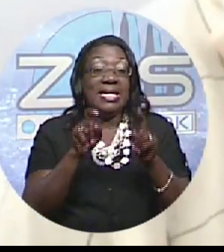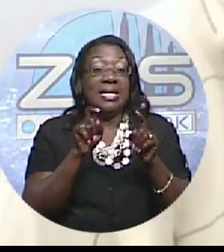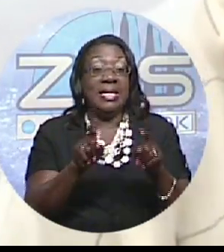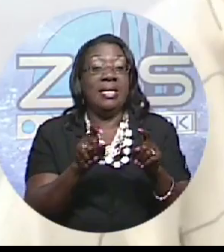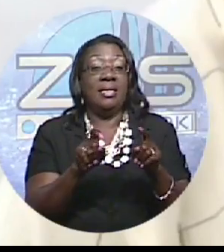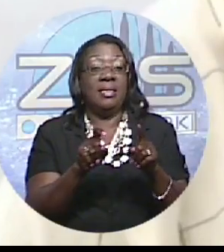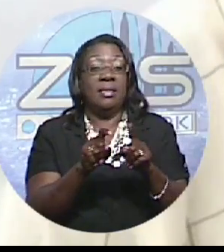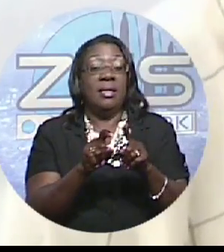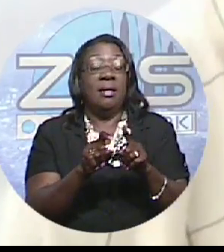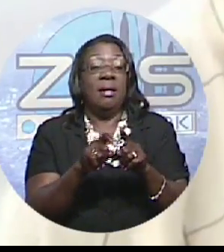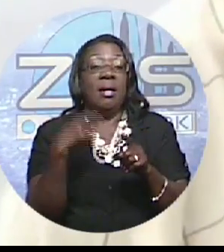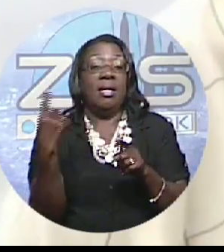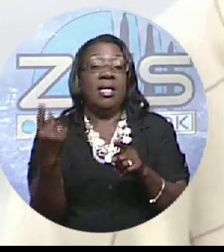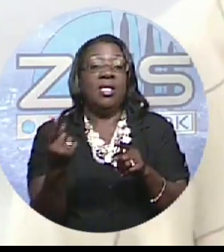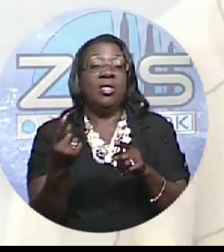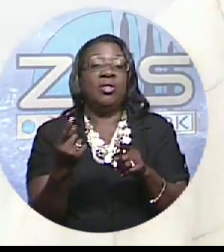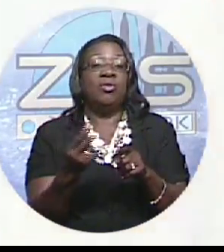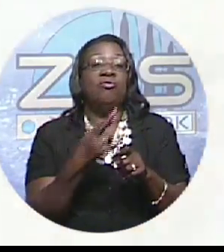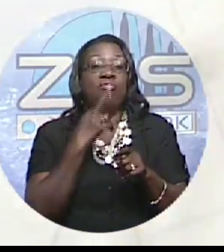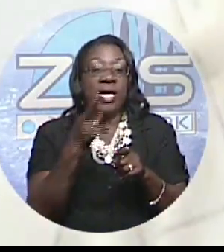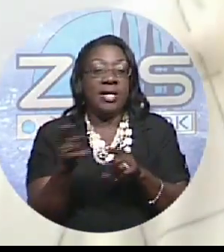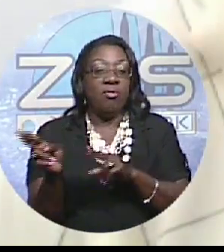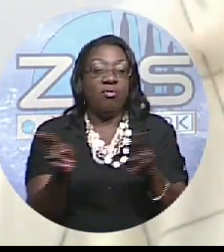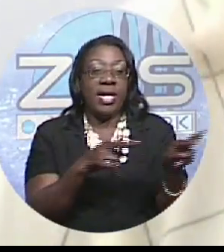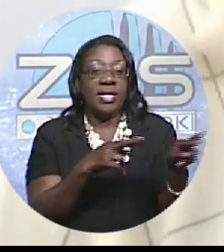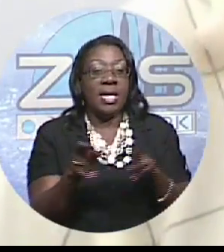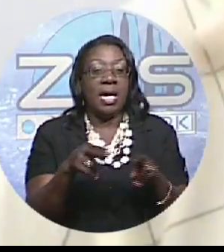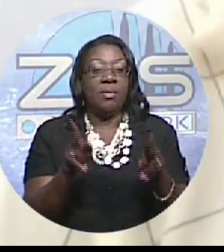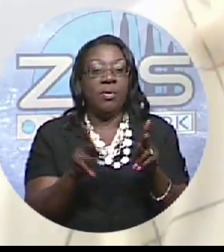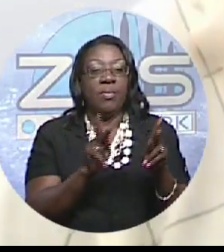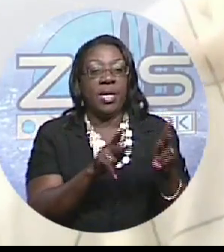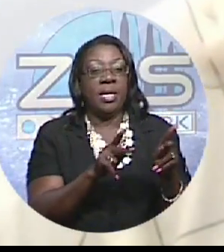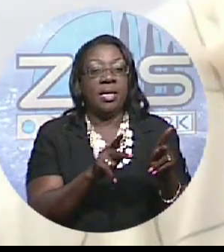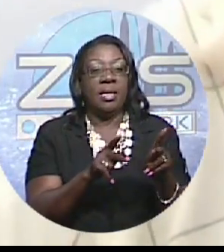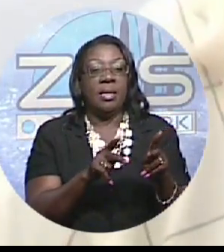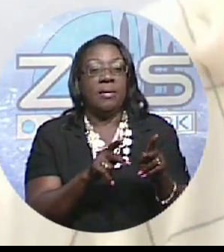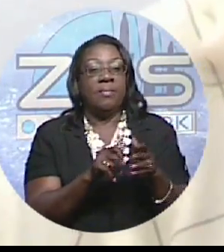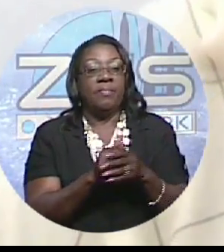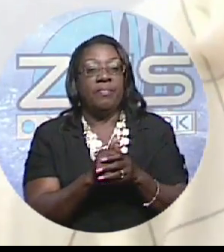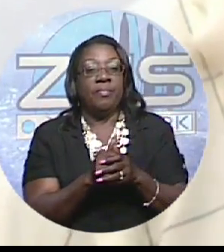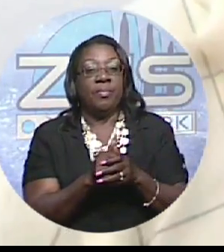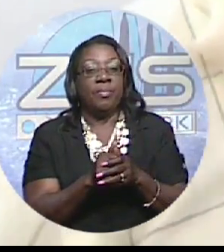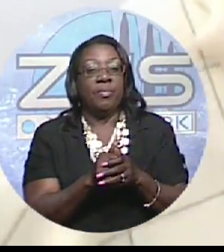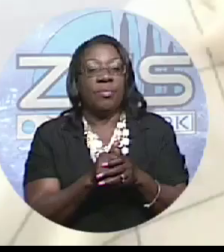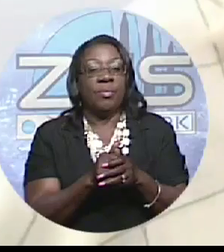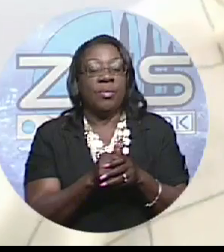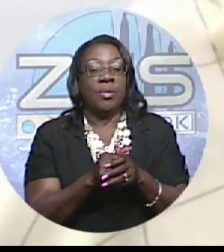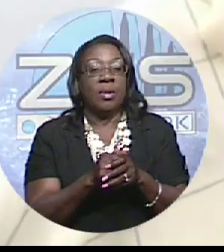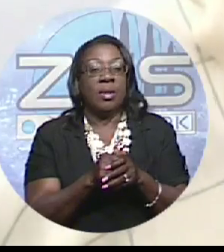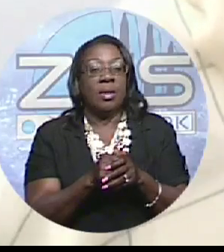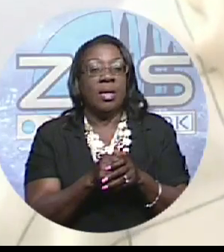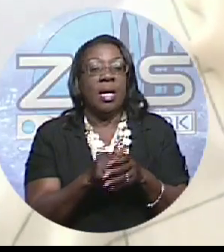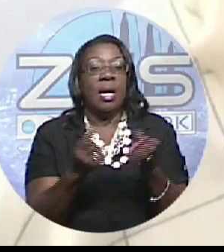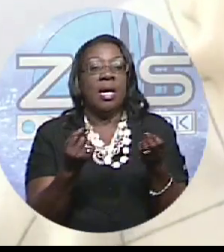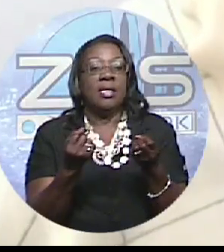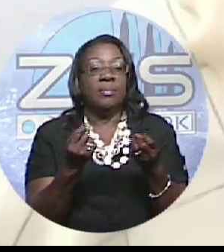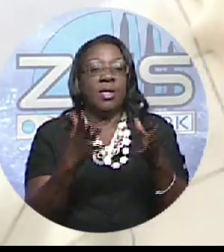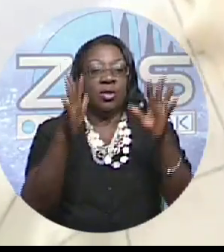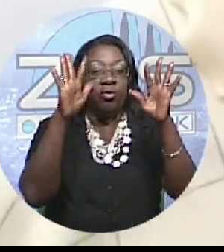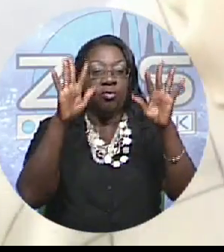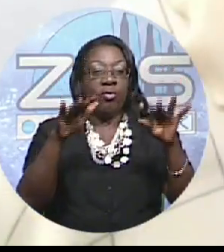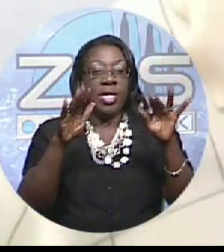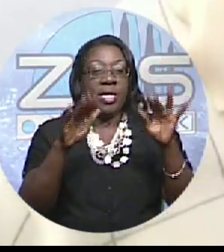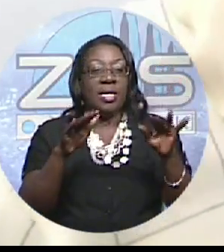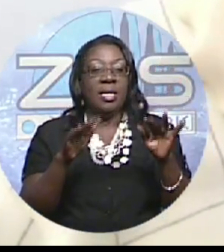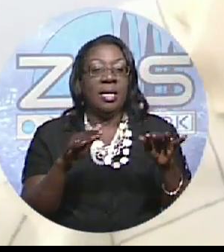I really prepared for it. We were dry now for at least about 6 months. So as much rain as we could,